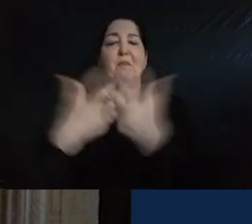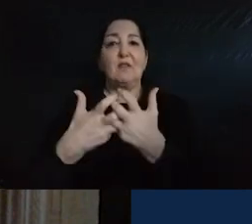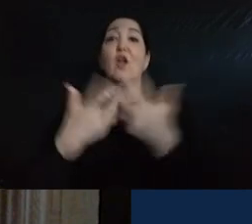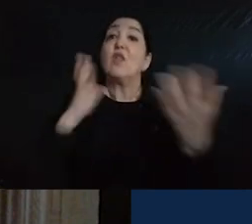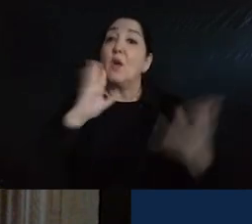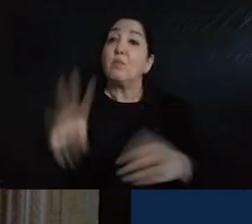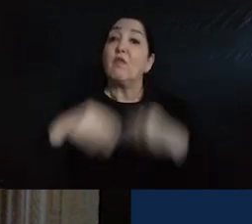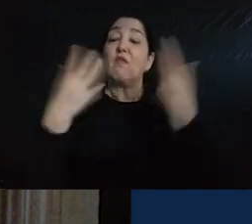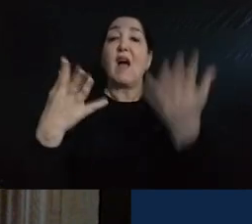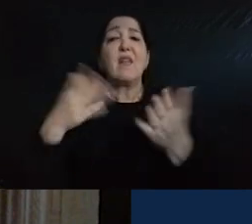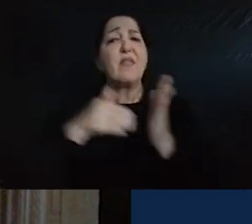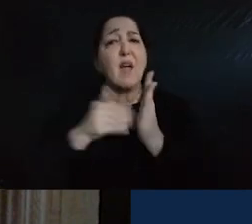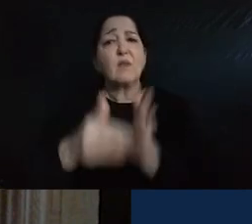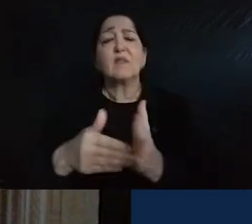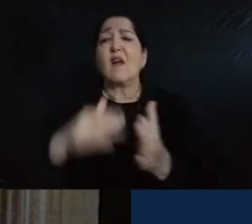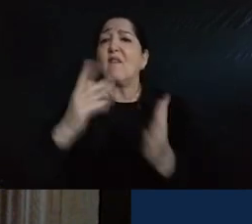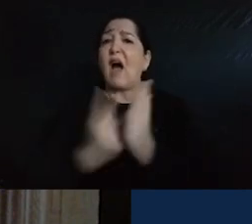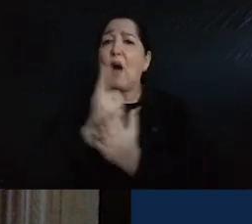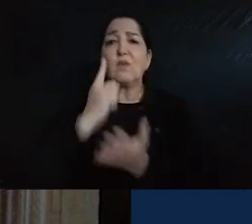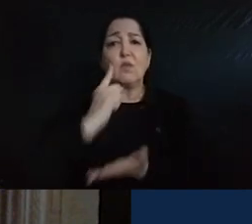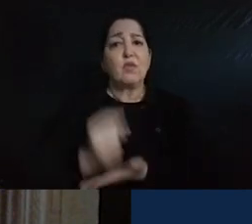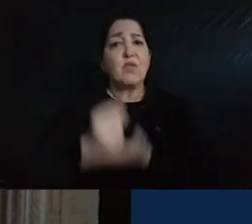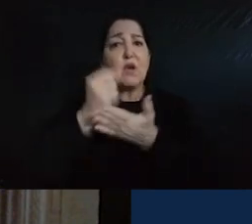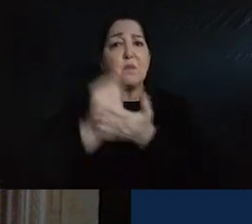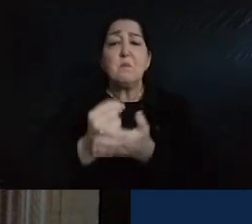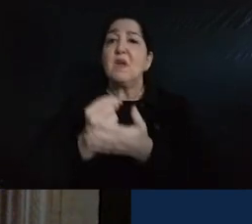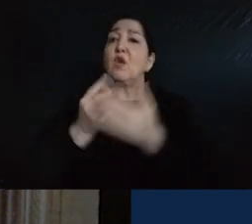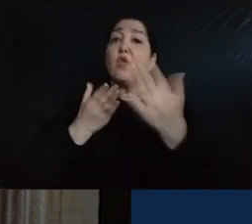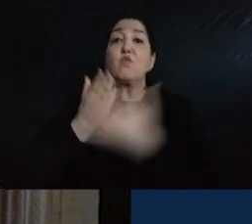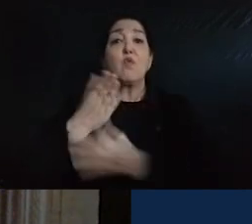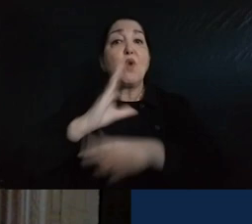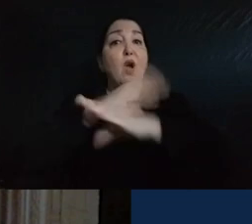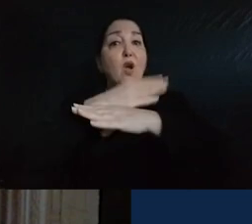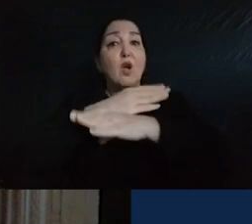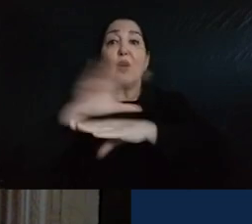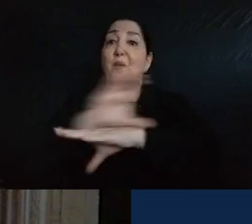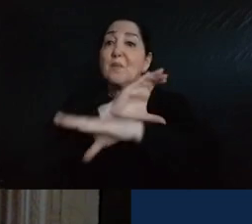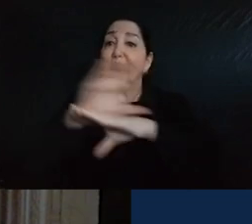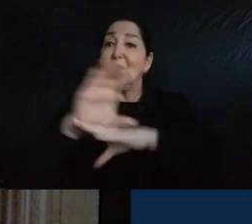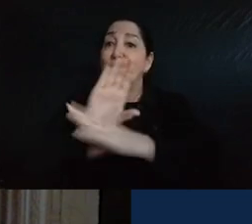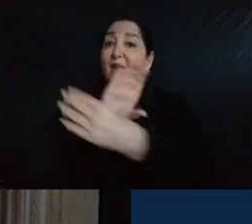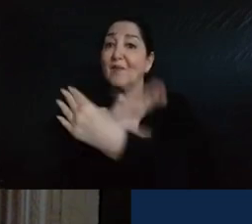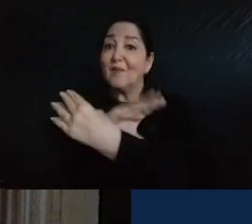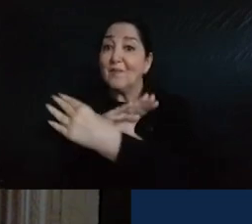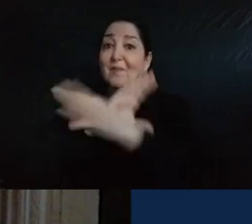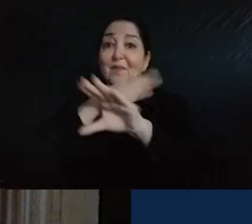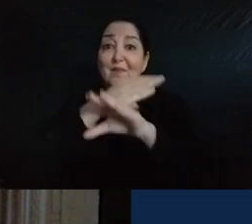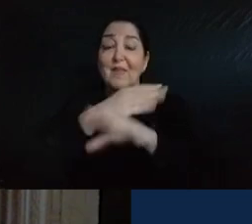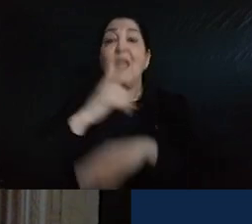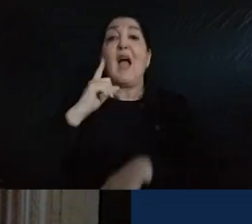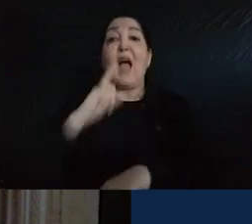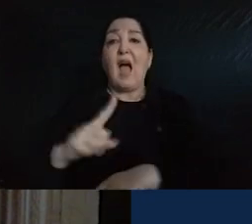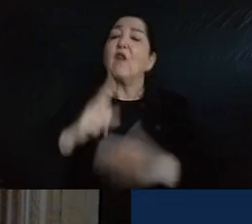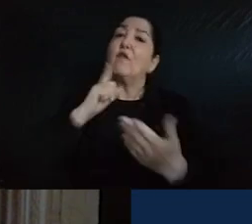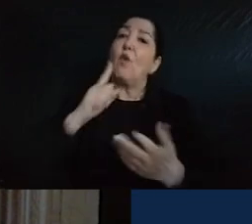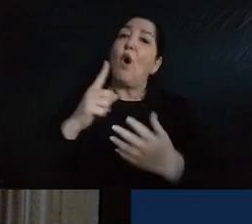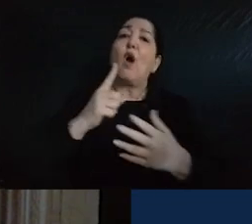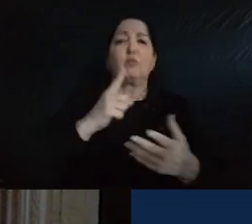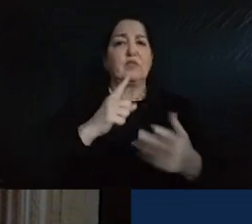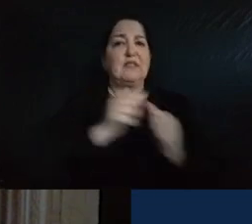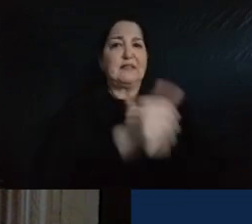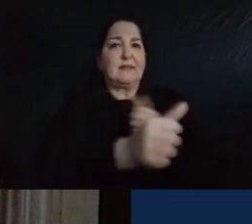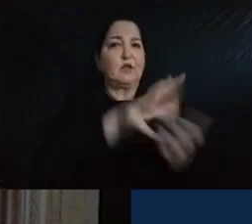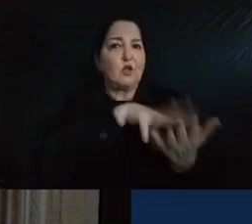CHC has provided thousands of therapy hours virtually, supporting children with hearing loss who are managing remote learning, and